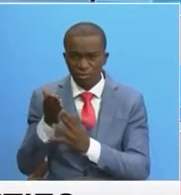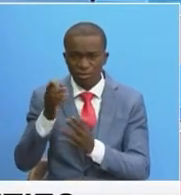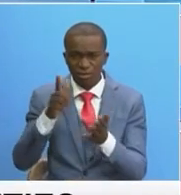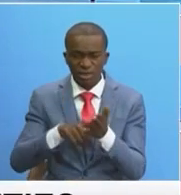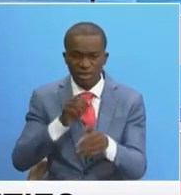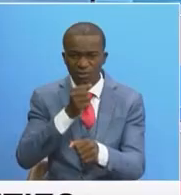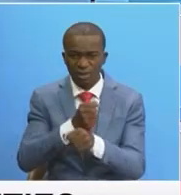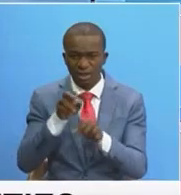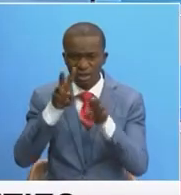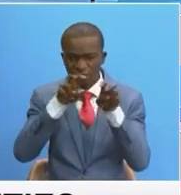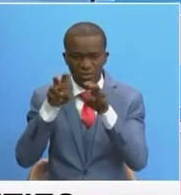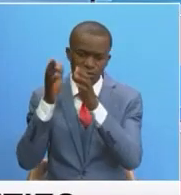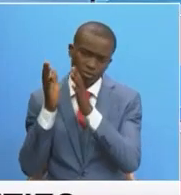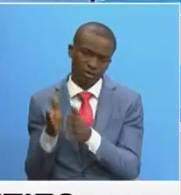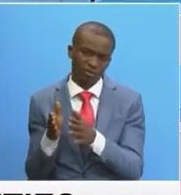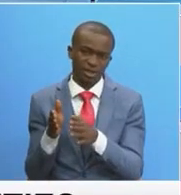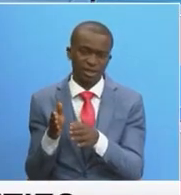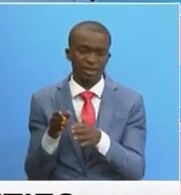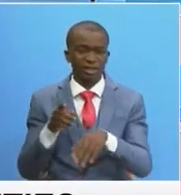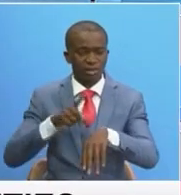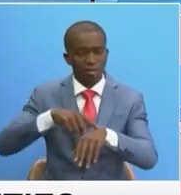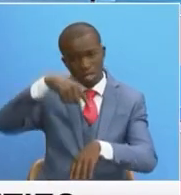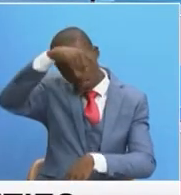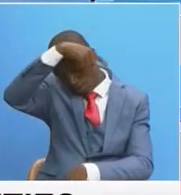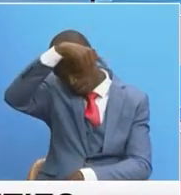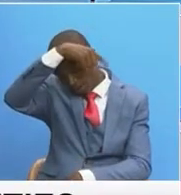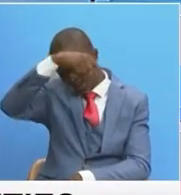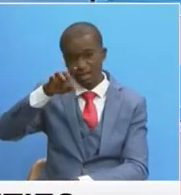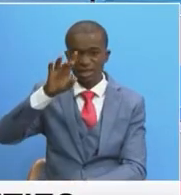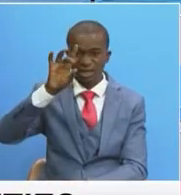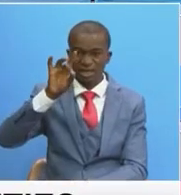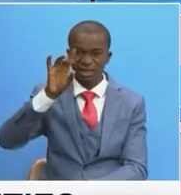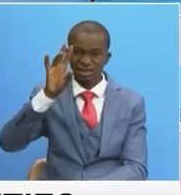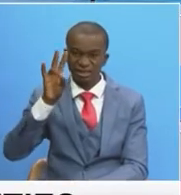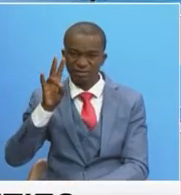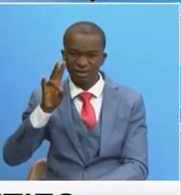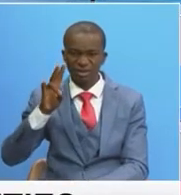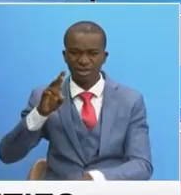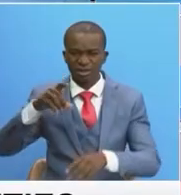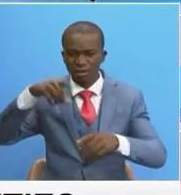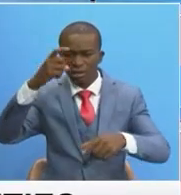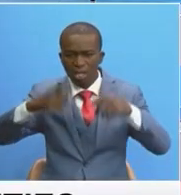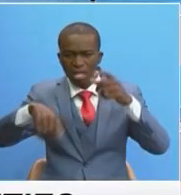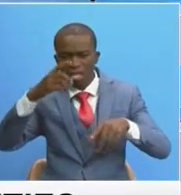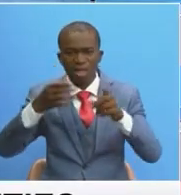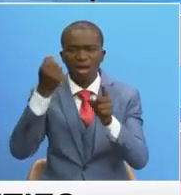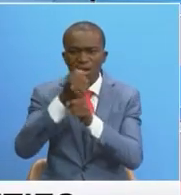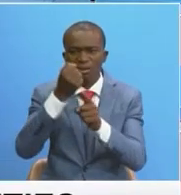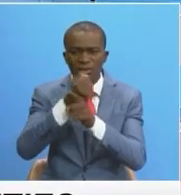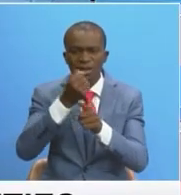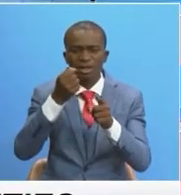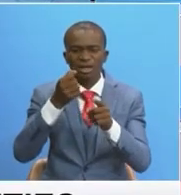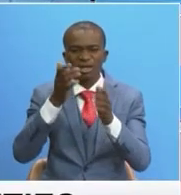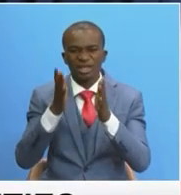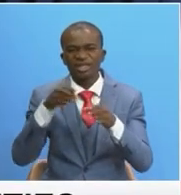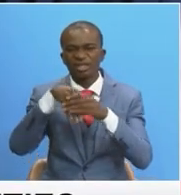supervisor, Kosam Sewale, during the graduation ceremony of 87 disability advocates in Lusaka. Here